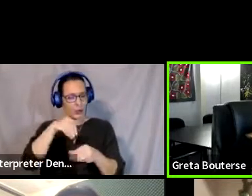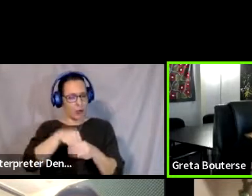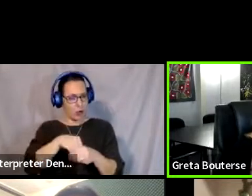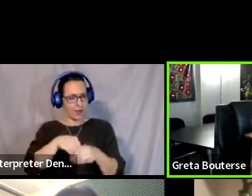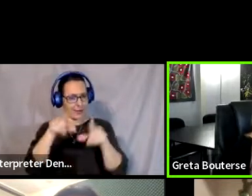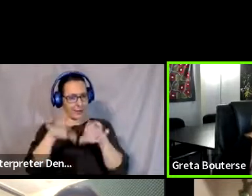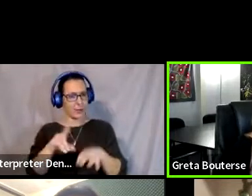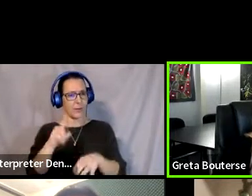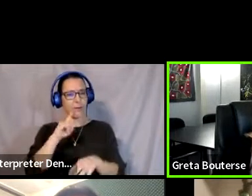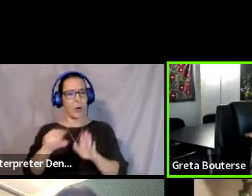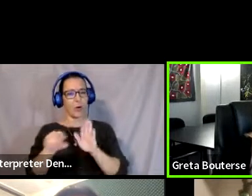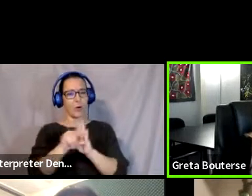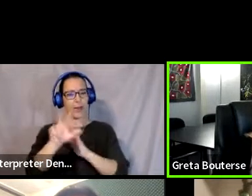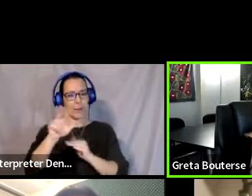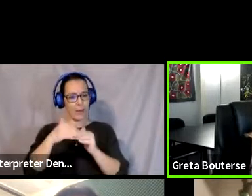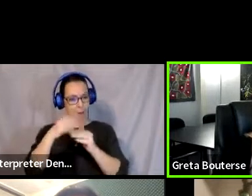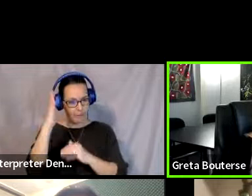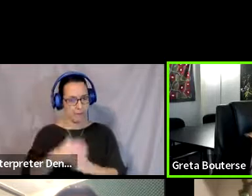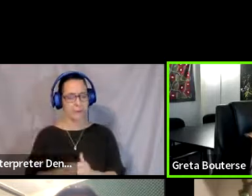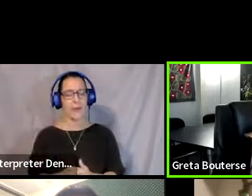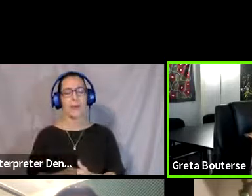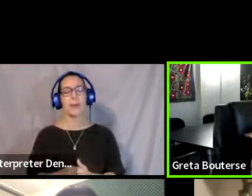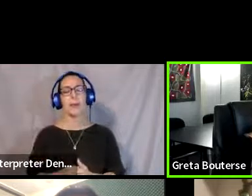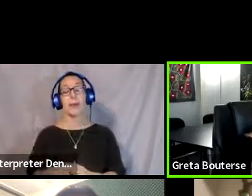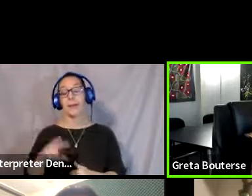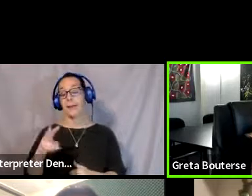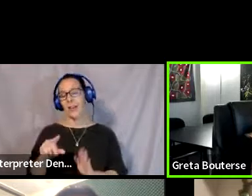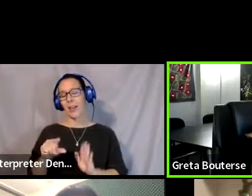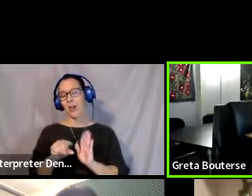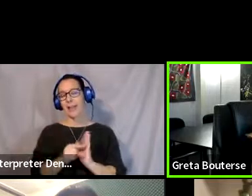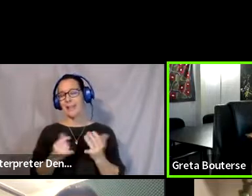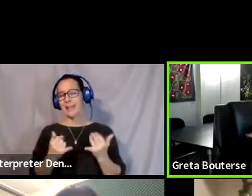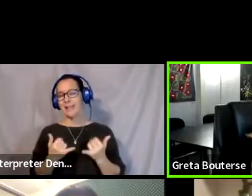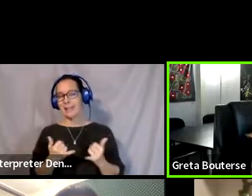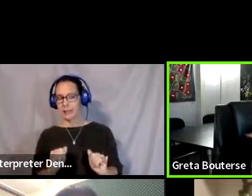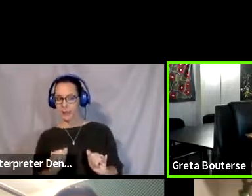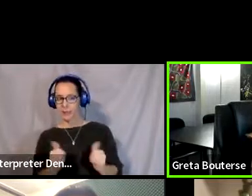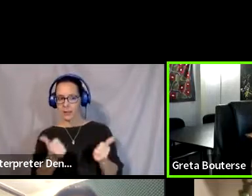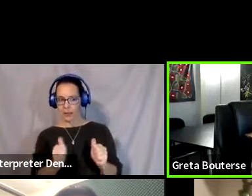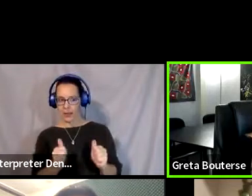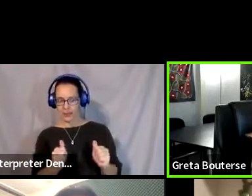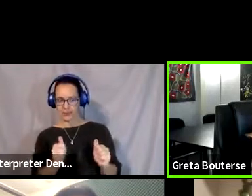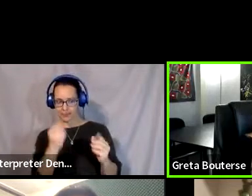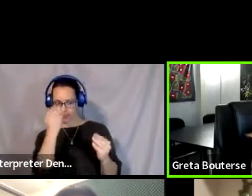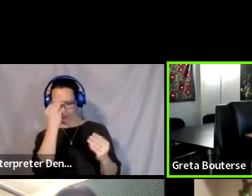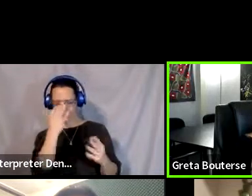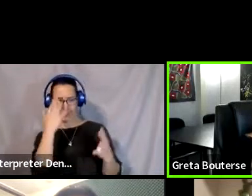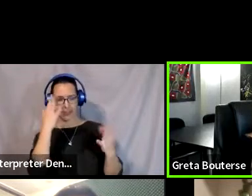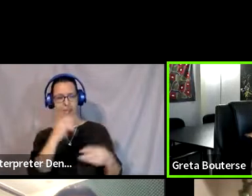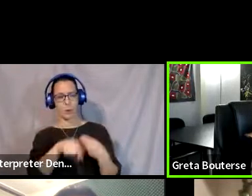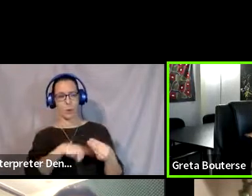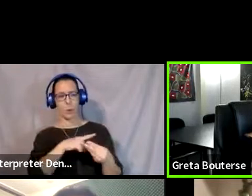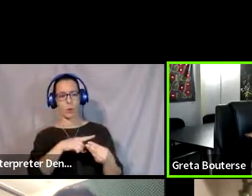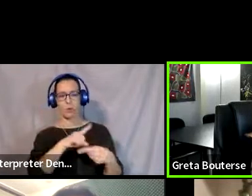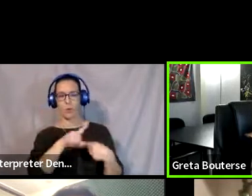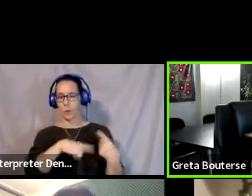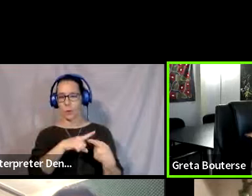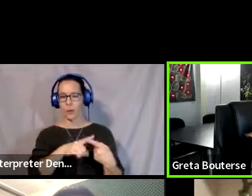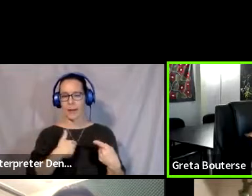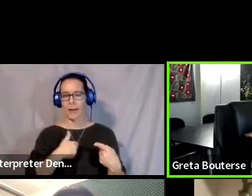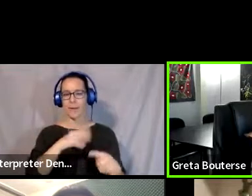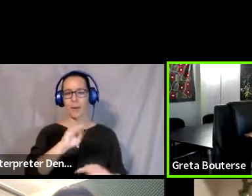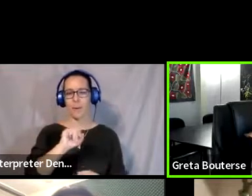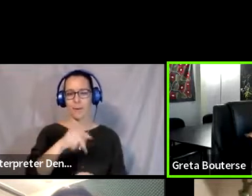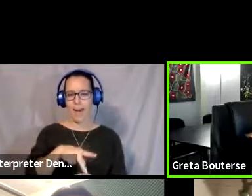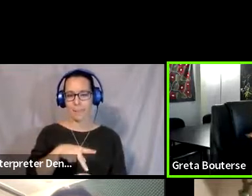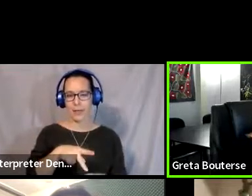and above. Second grade is still determining when they want to do their MAP assessments. They might wait just for the spring,